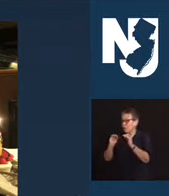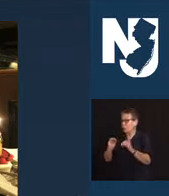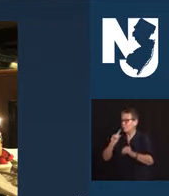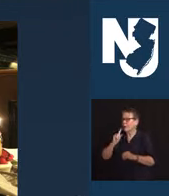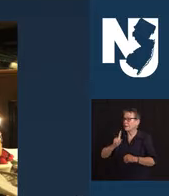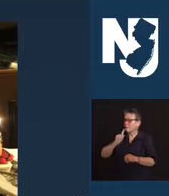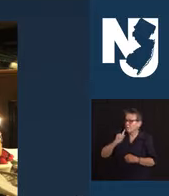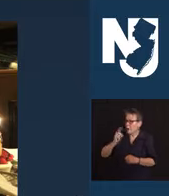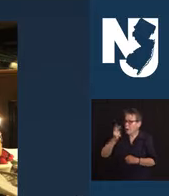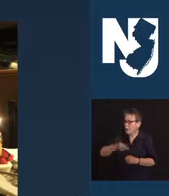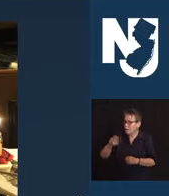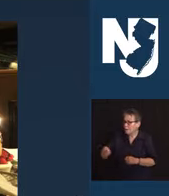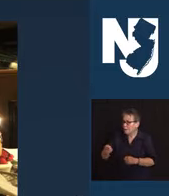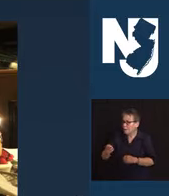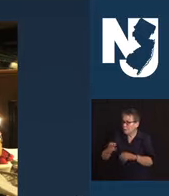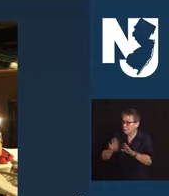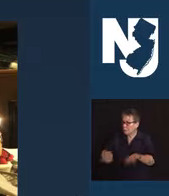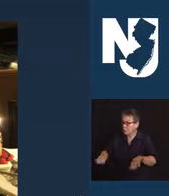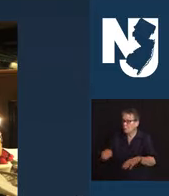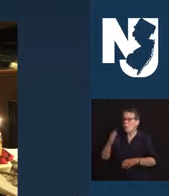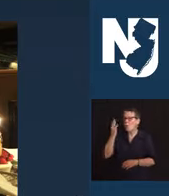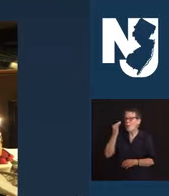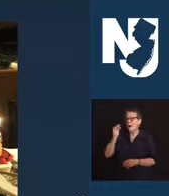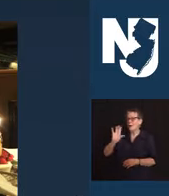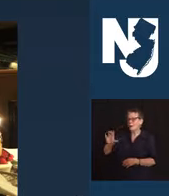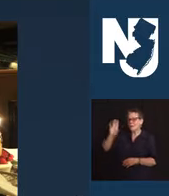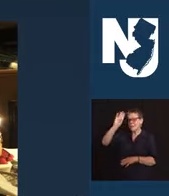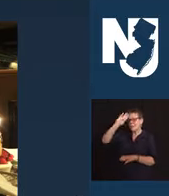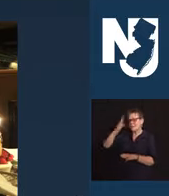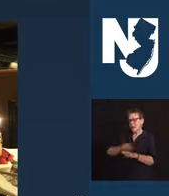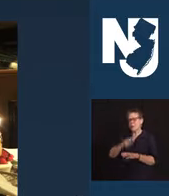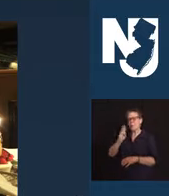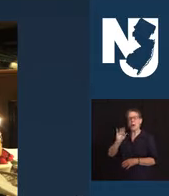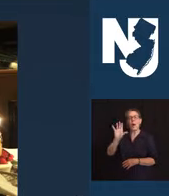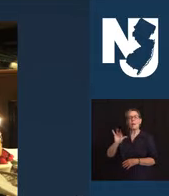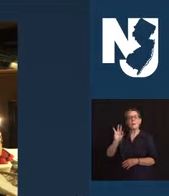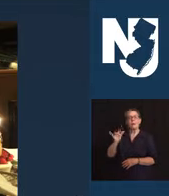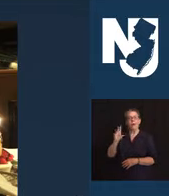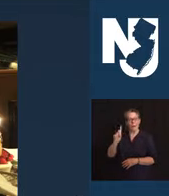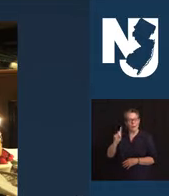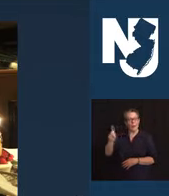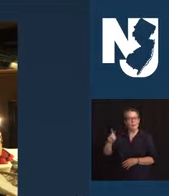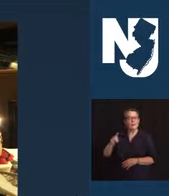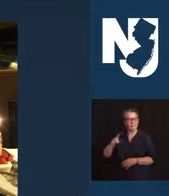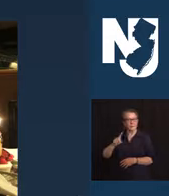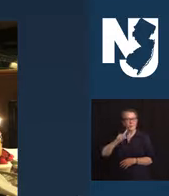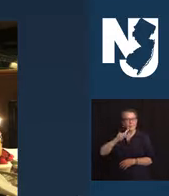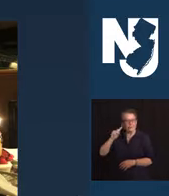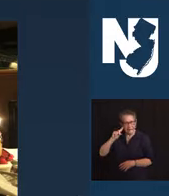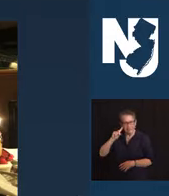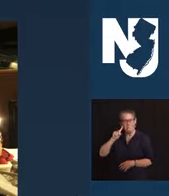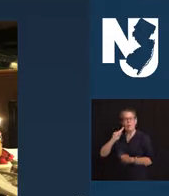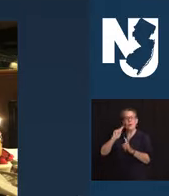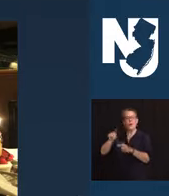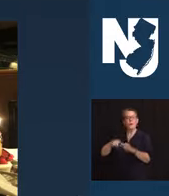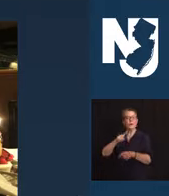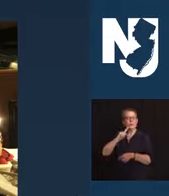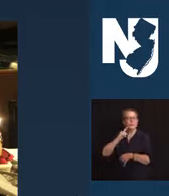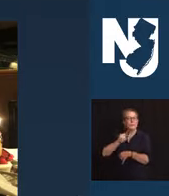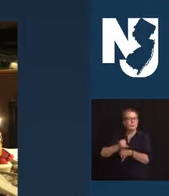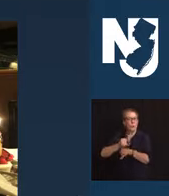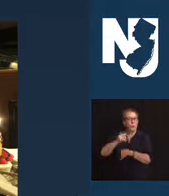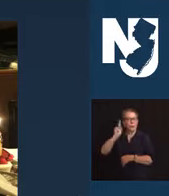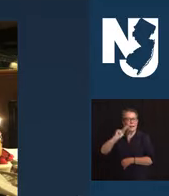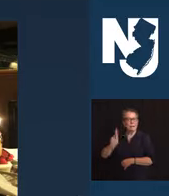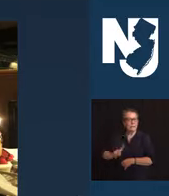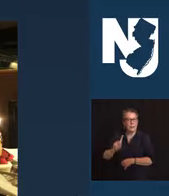by her son Bobby, who is profoundly deaf and attended the Katzenbach School for the Deaf. I reminded